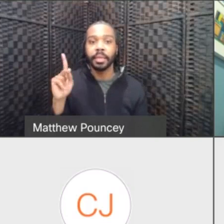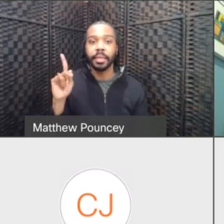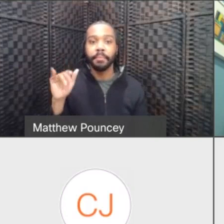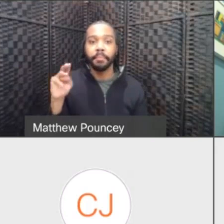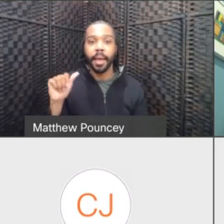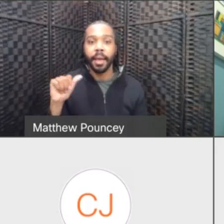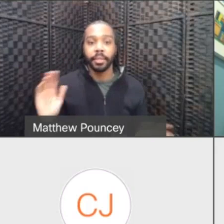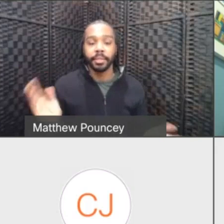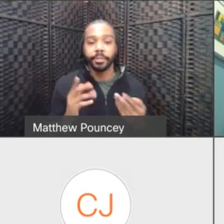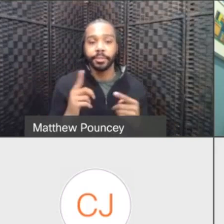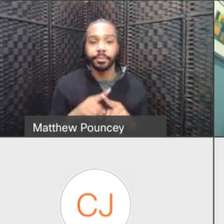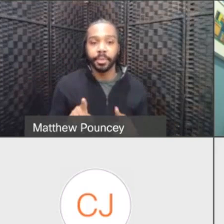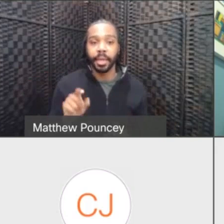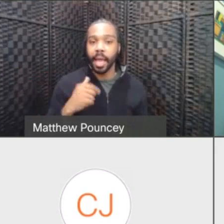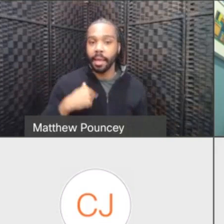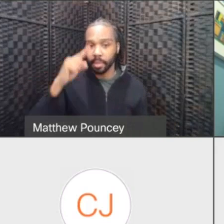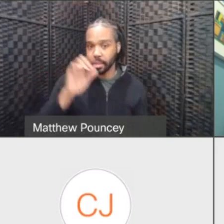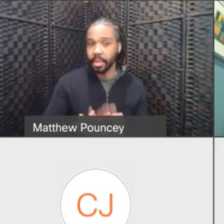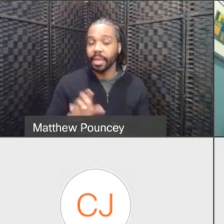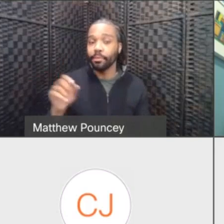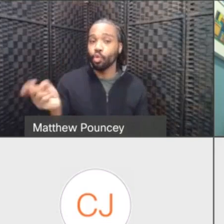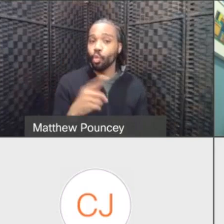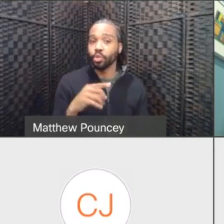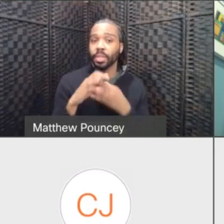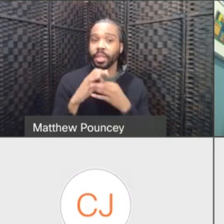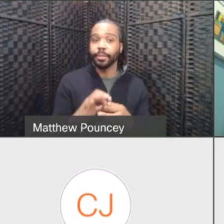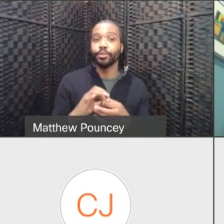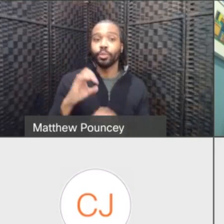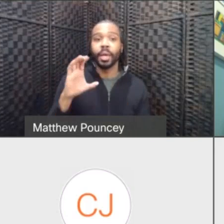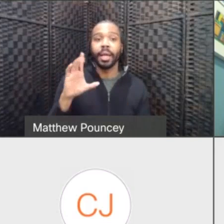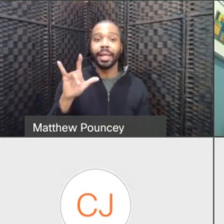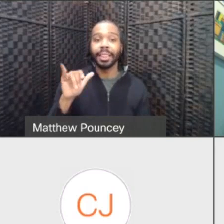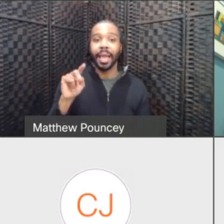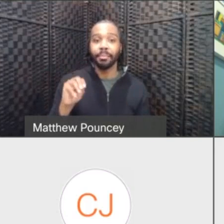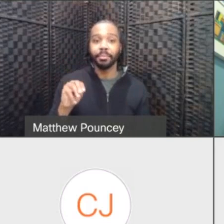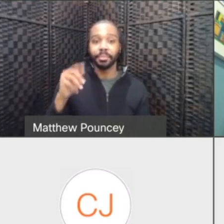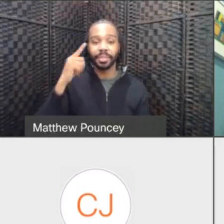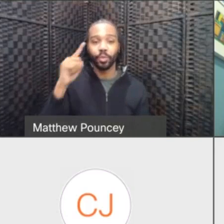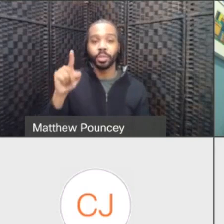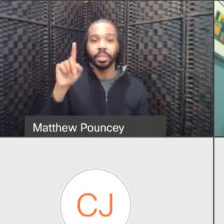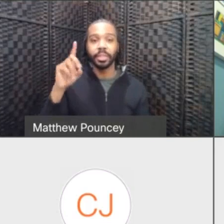But I believe that if you have claim questions, that those go to DHCF.